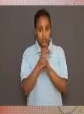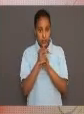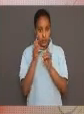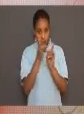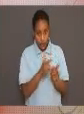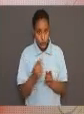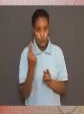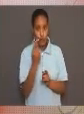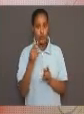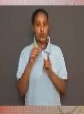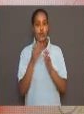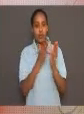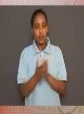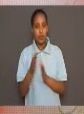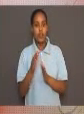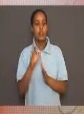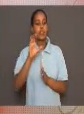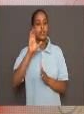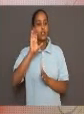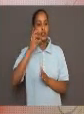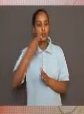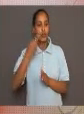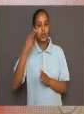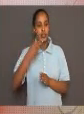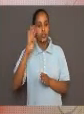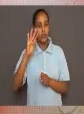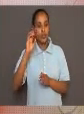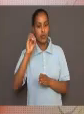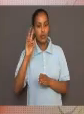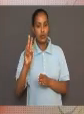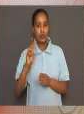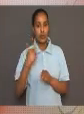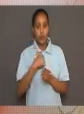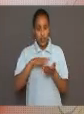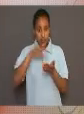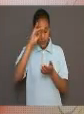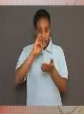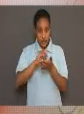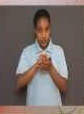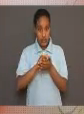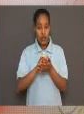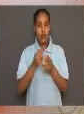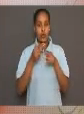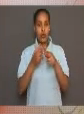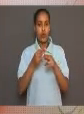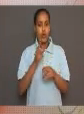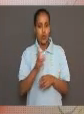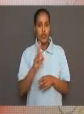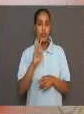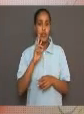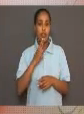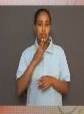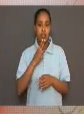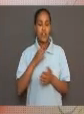method used to prepare acetic acid. We learned that it is called the quick